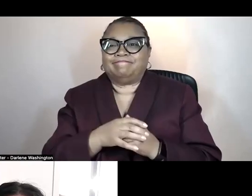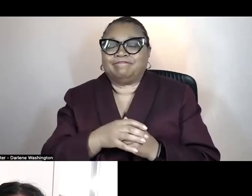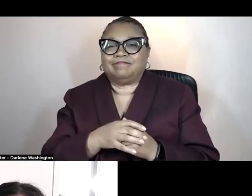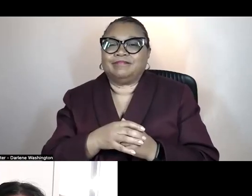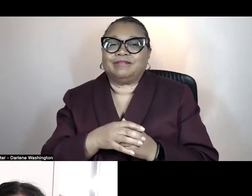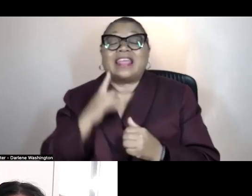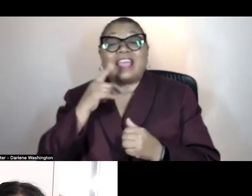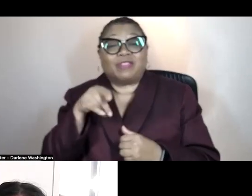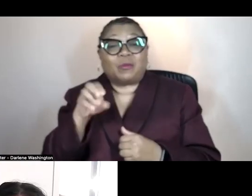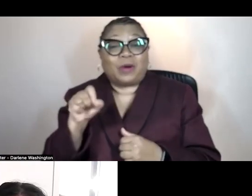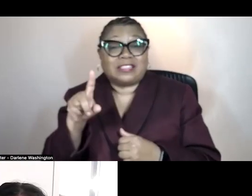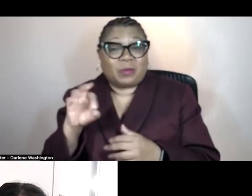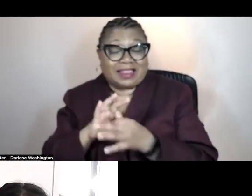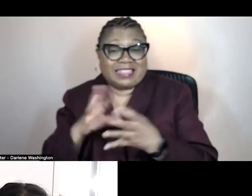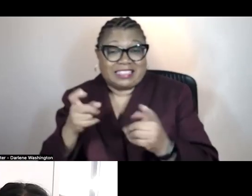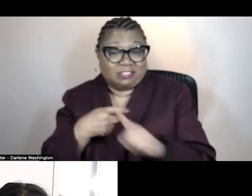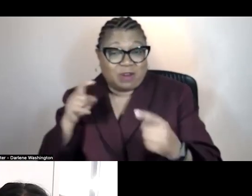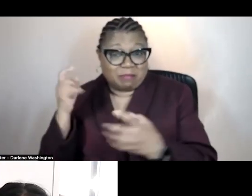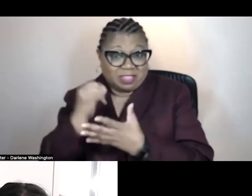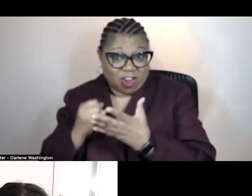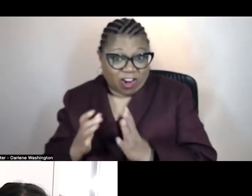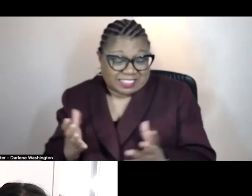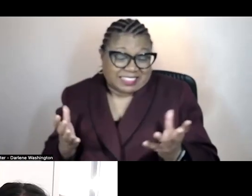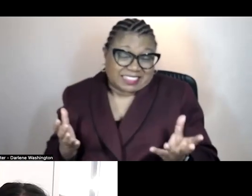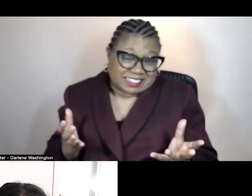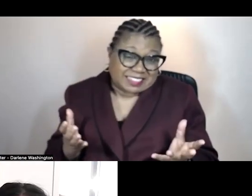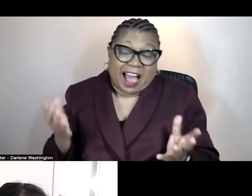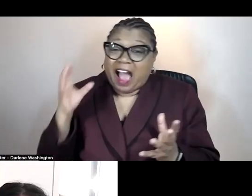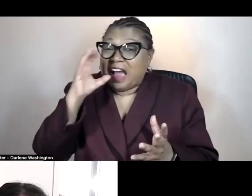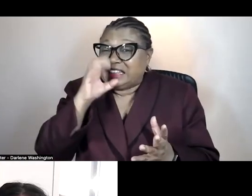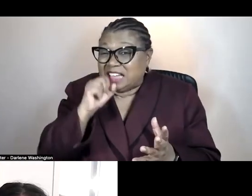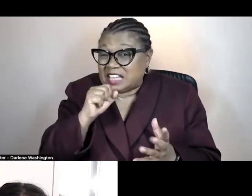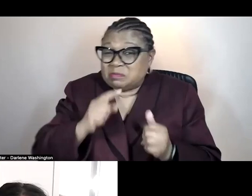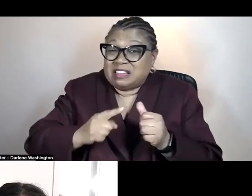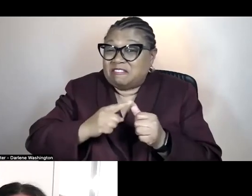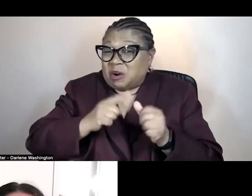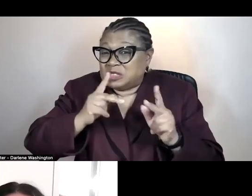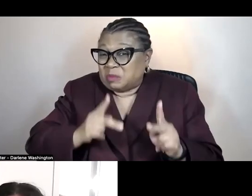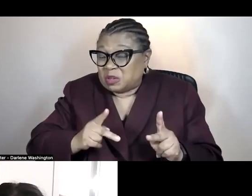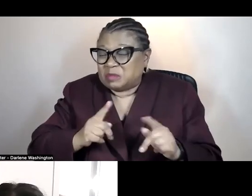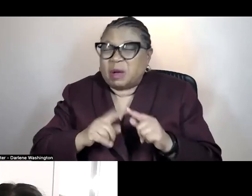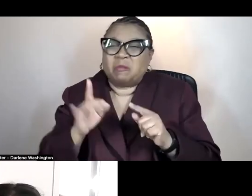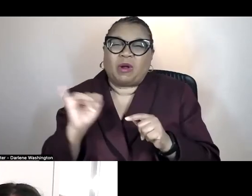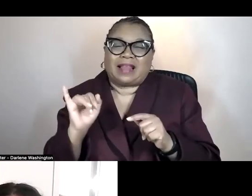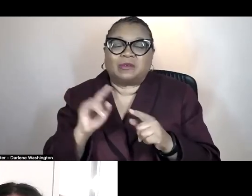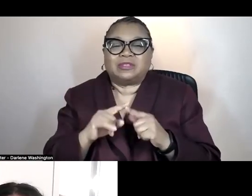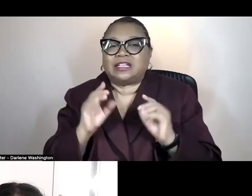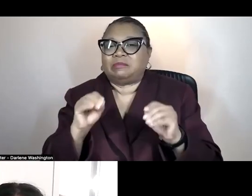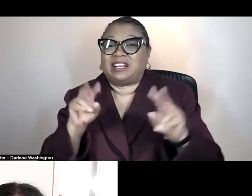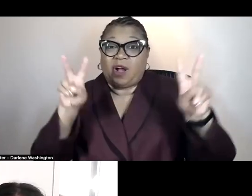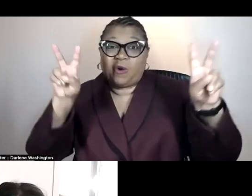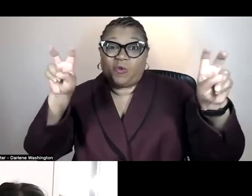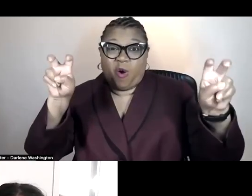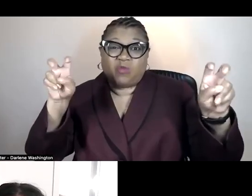the press release is coming from the artist, I guess it could be in the first person, but I would be more likely to just put a quote